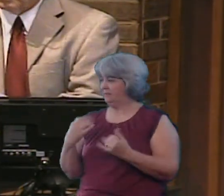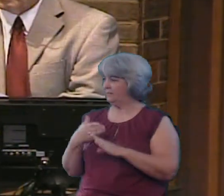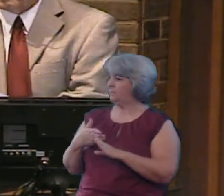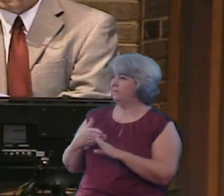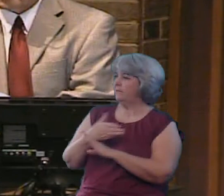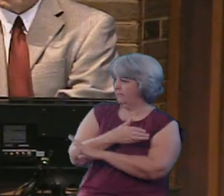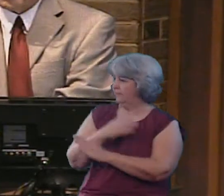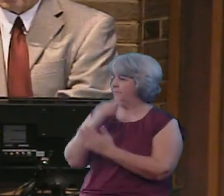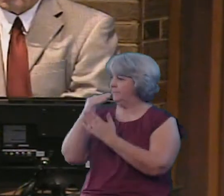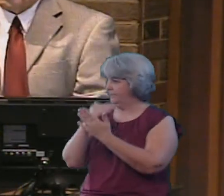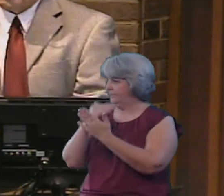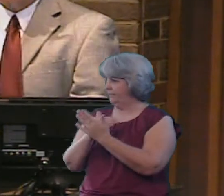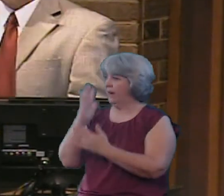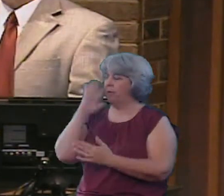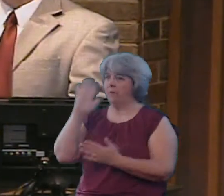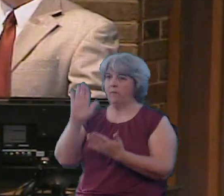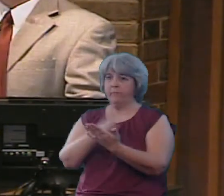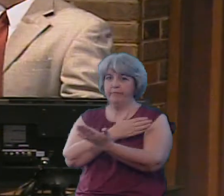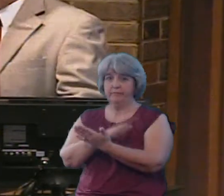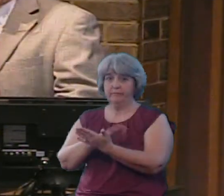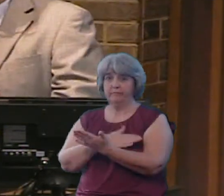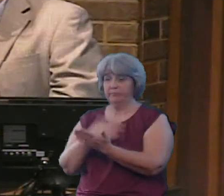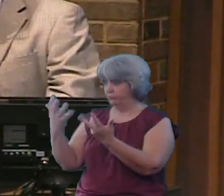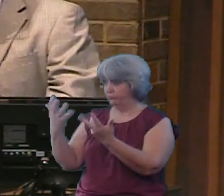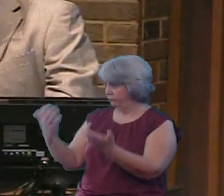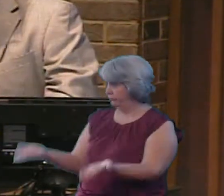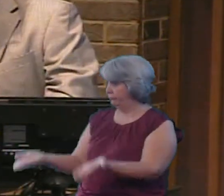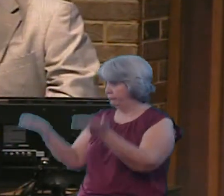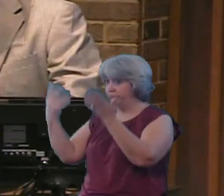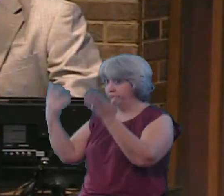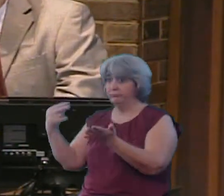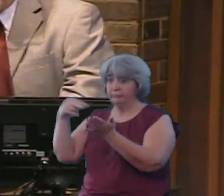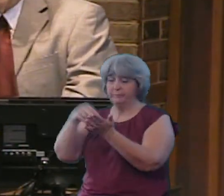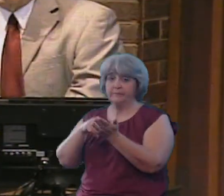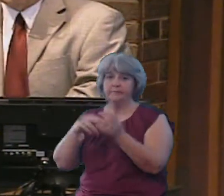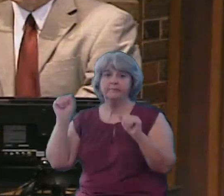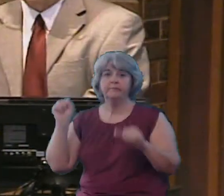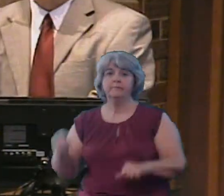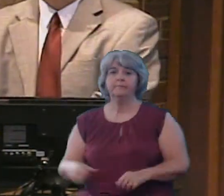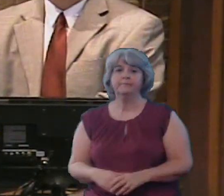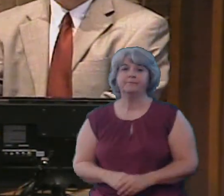482, we'll do the first and third. If you'd like to, please stand and we'll sing it together.